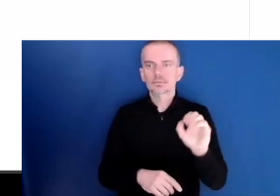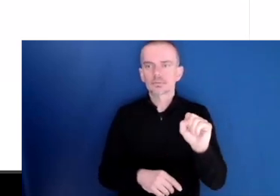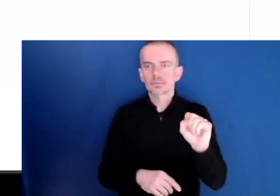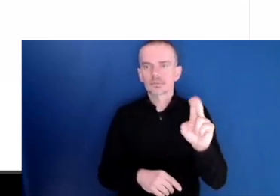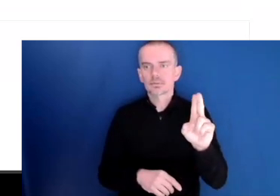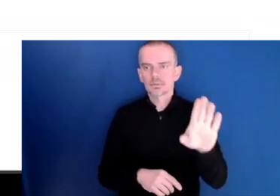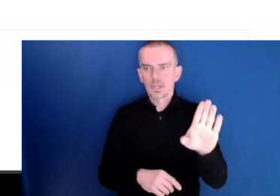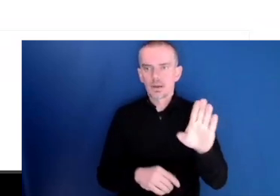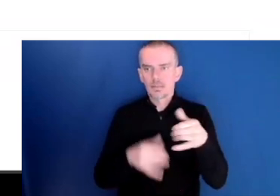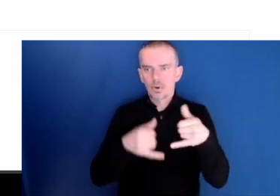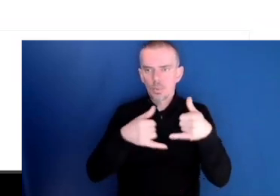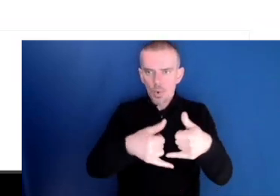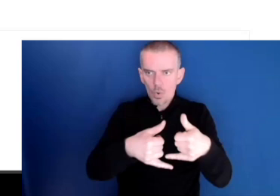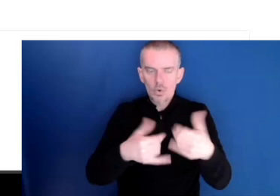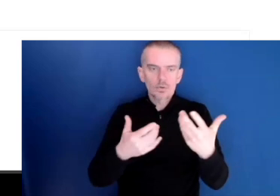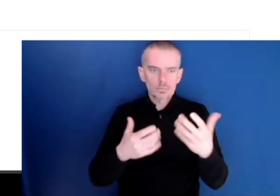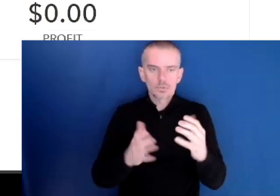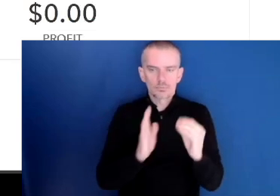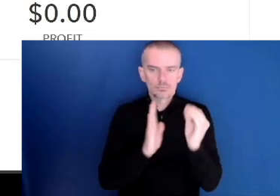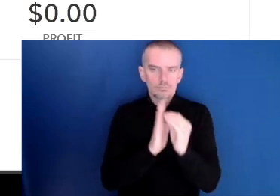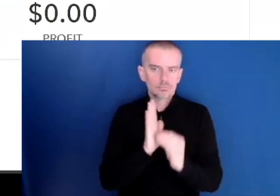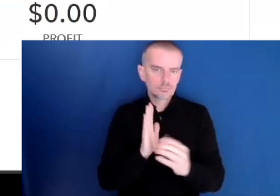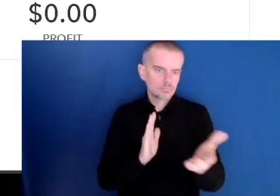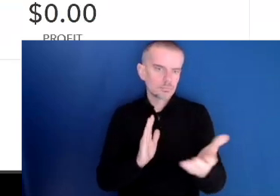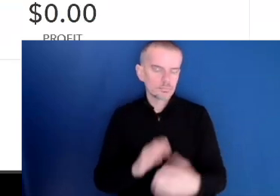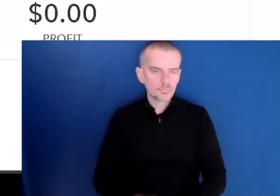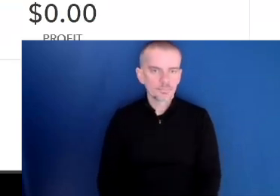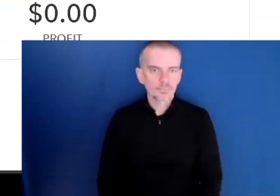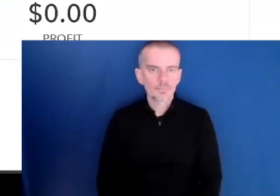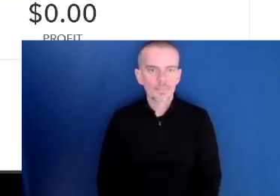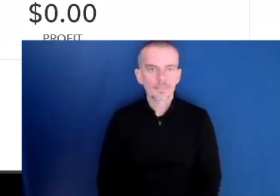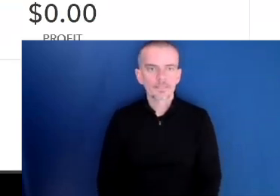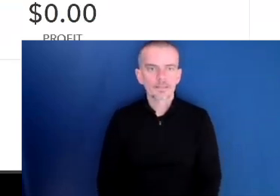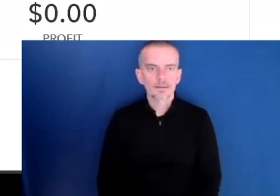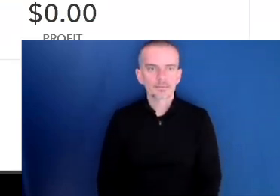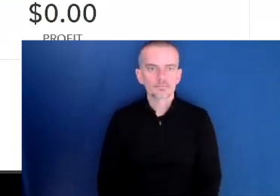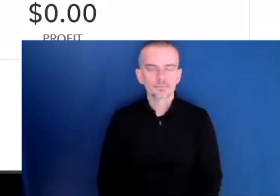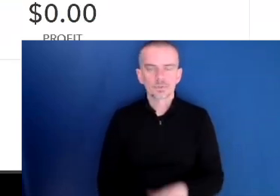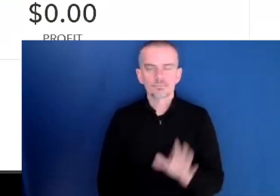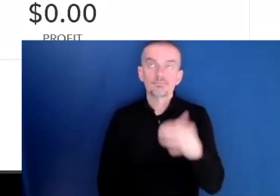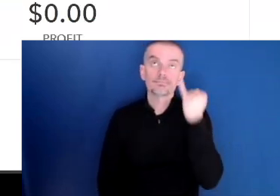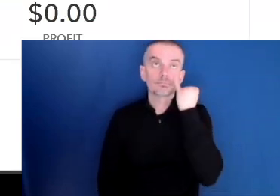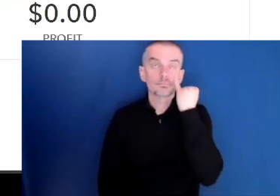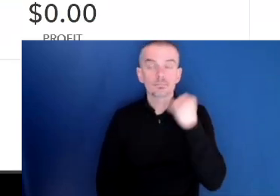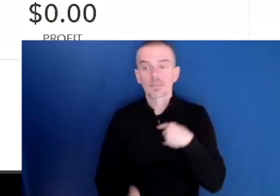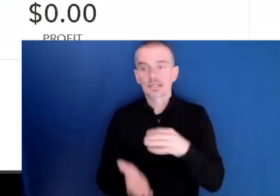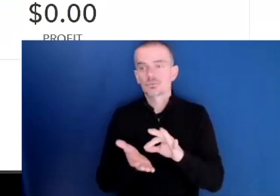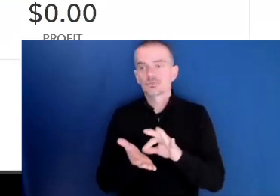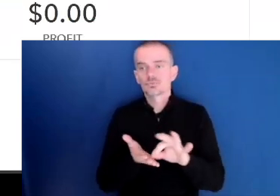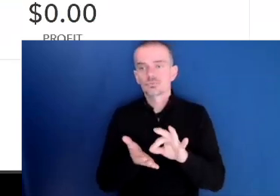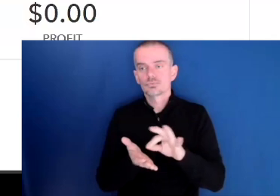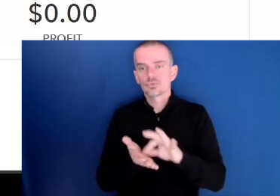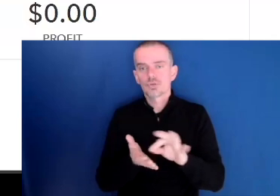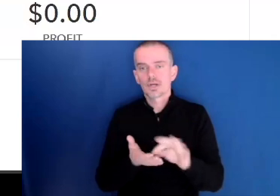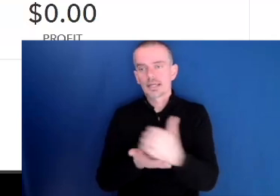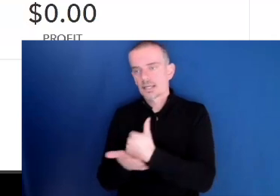that information and documentation in. So let's just say I need to track income and expenses for this grant.